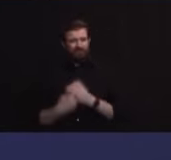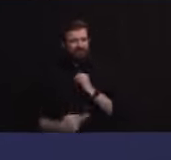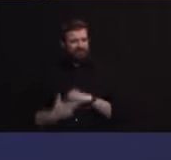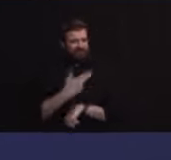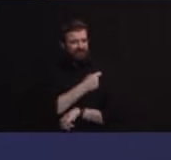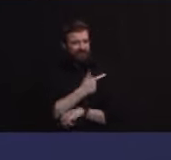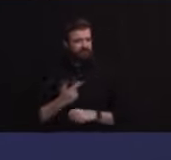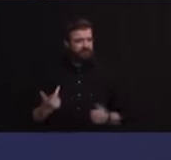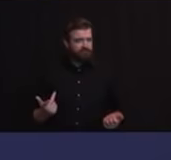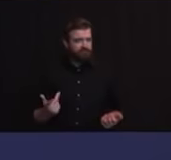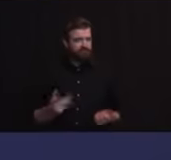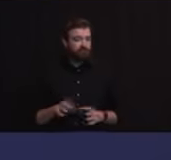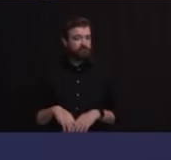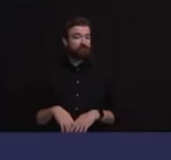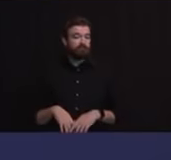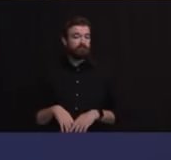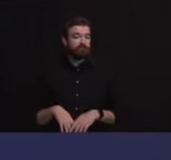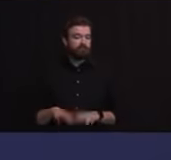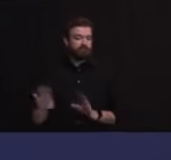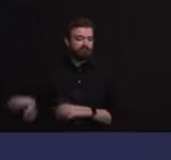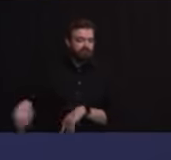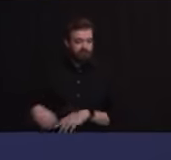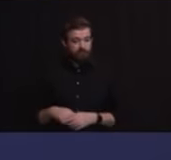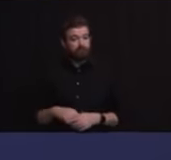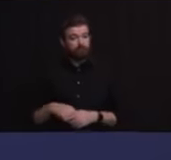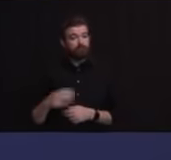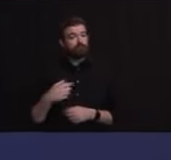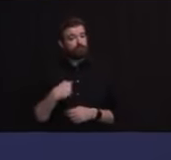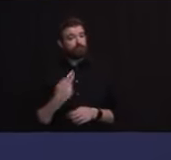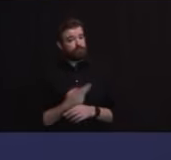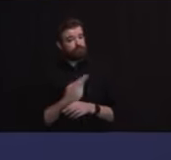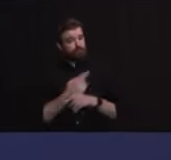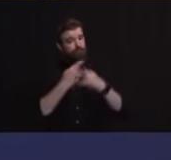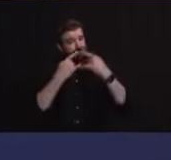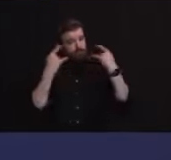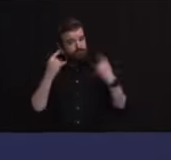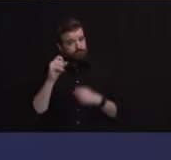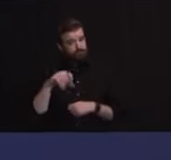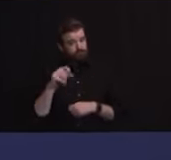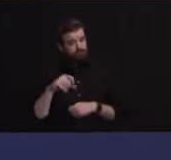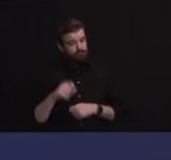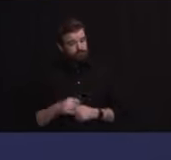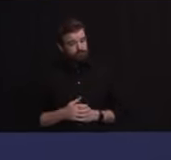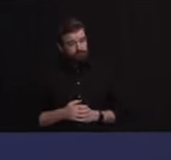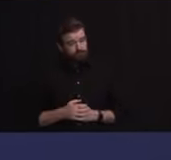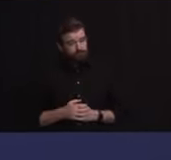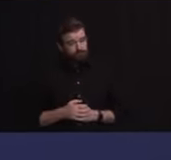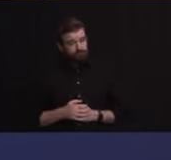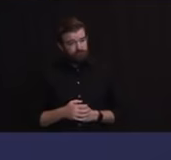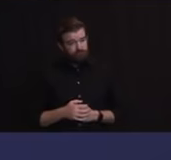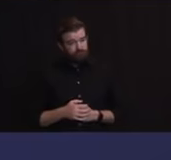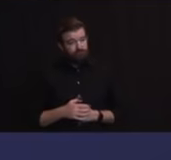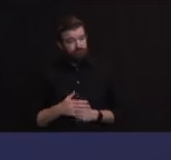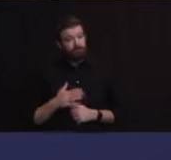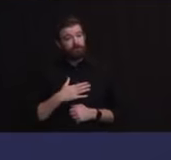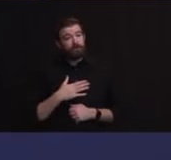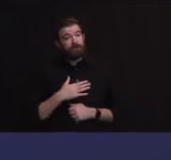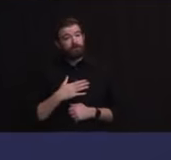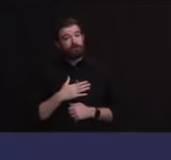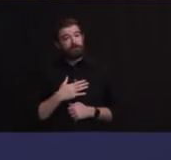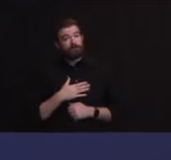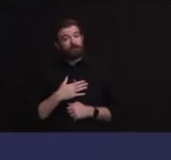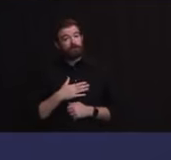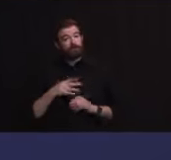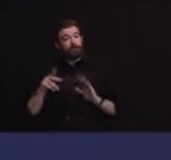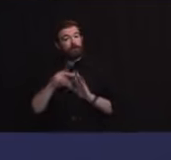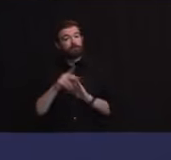It's more that we're in the same bubble. And we were wearing our masks. And, our standing policy is if you're